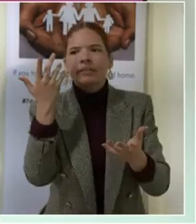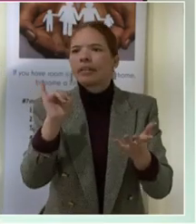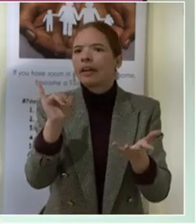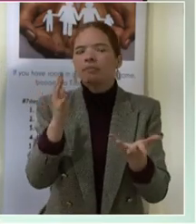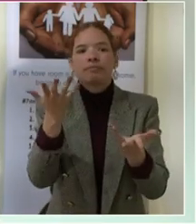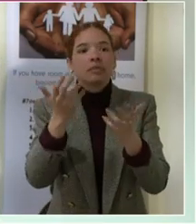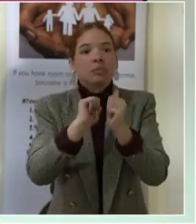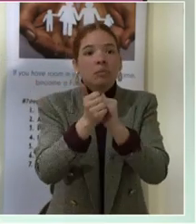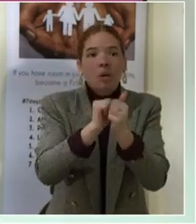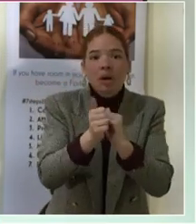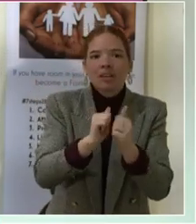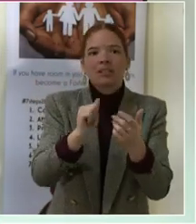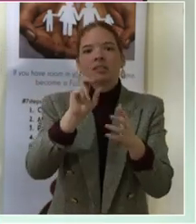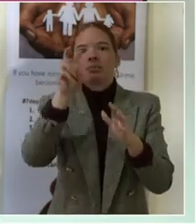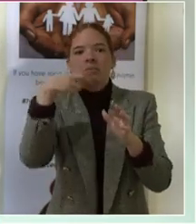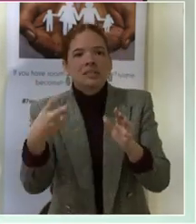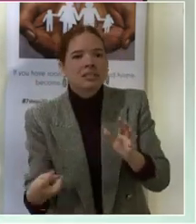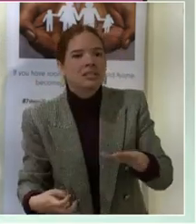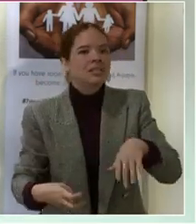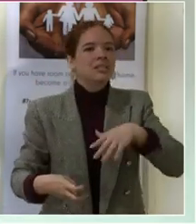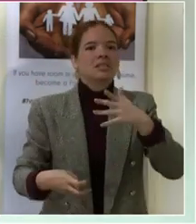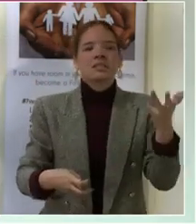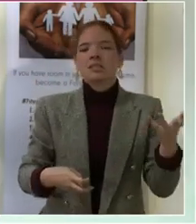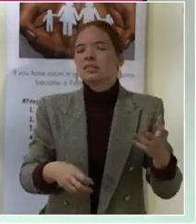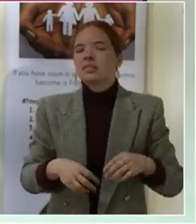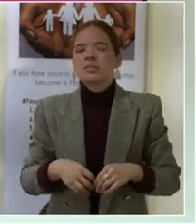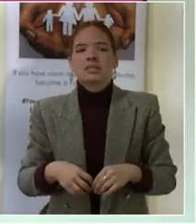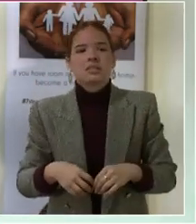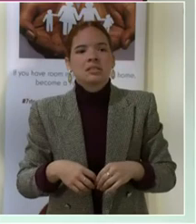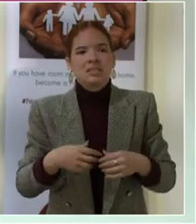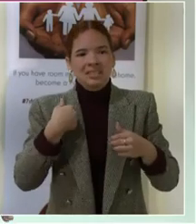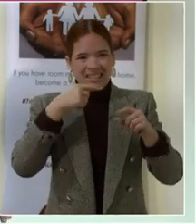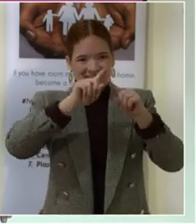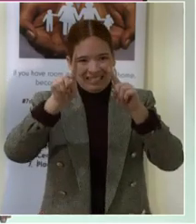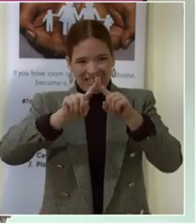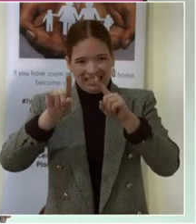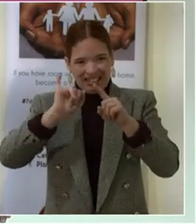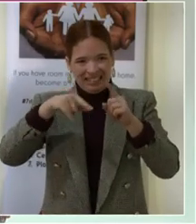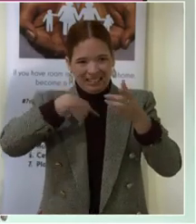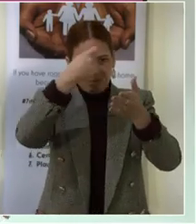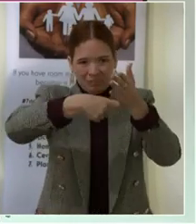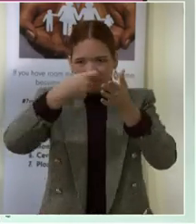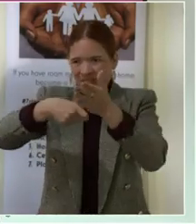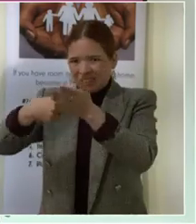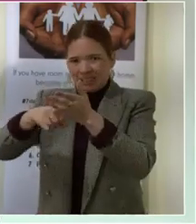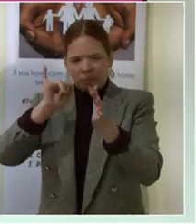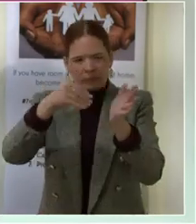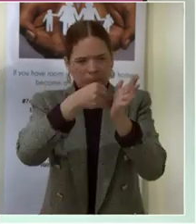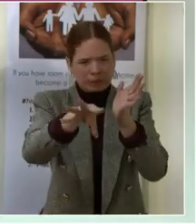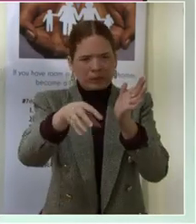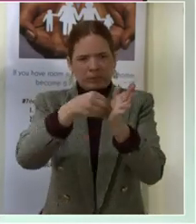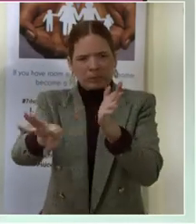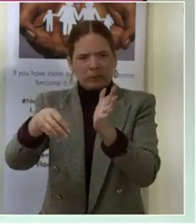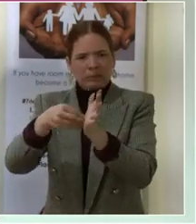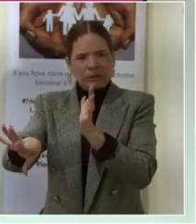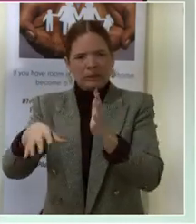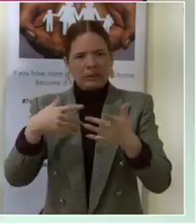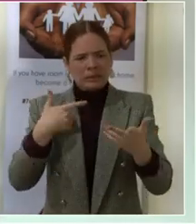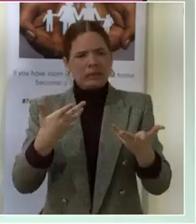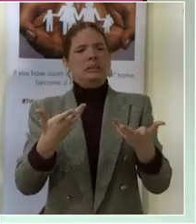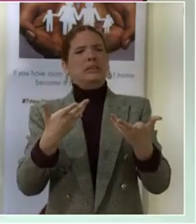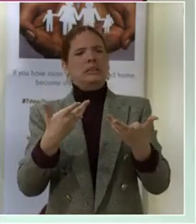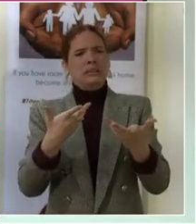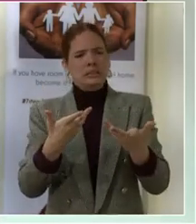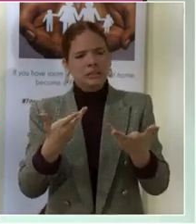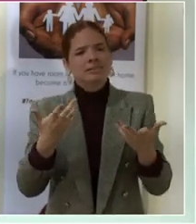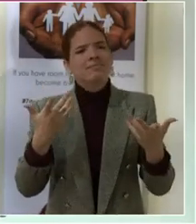other opportunities that are cost prohibitive. So this is for organizations that have a track record and history in recreation, and